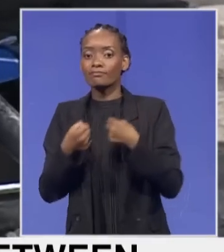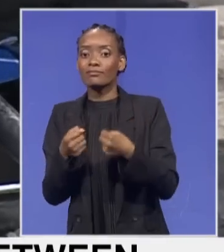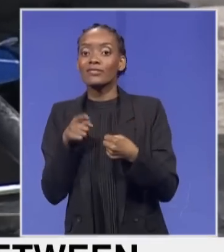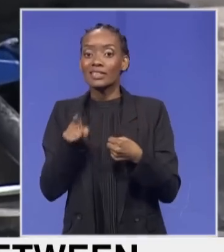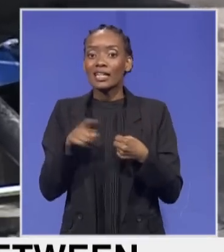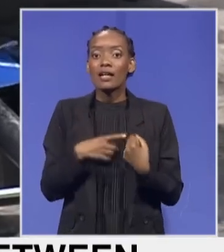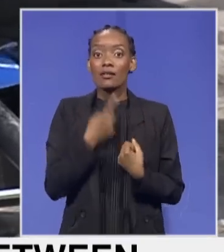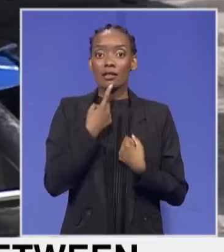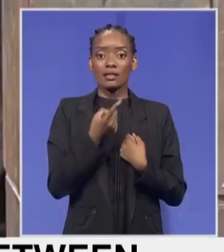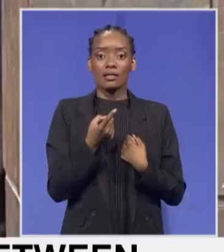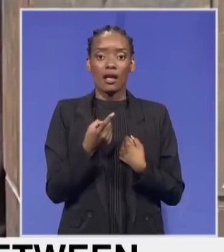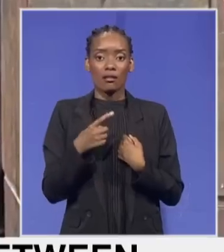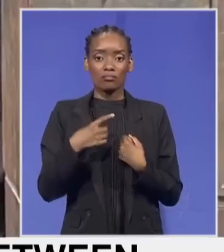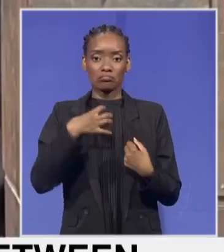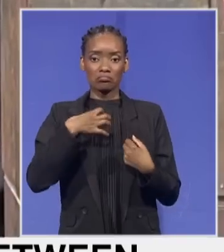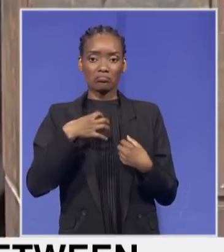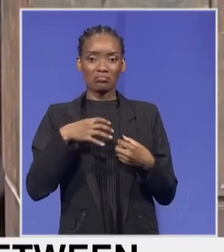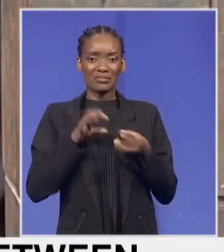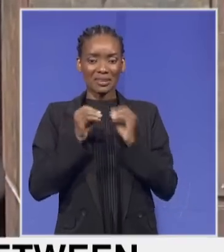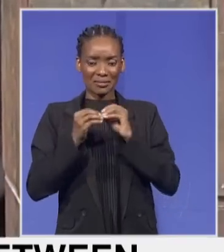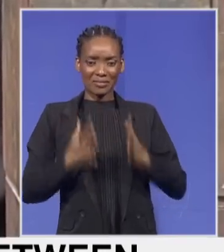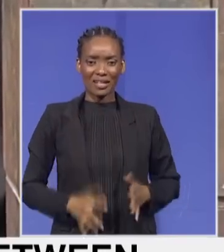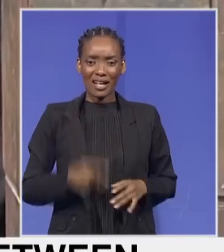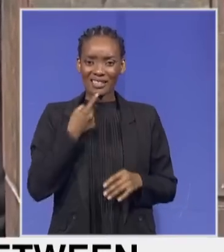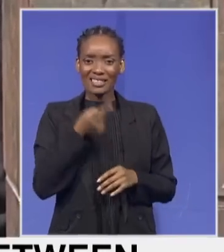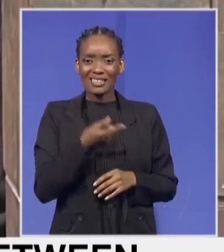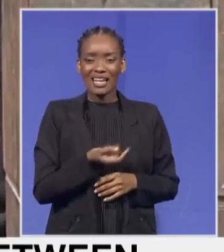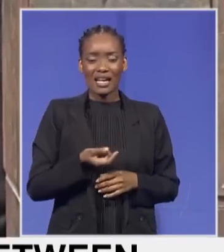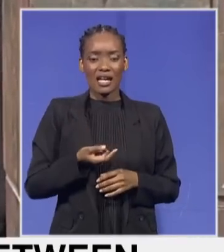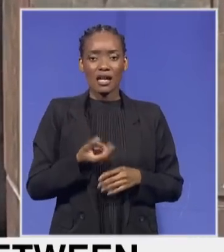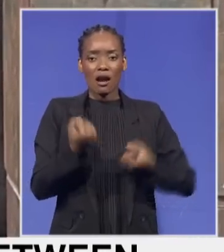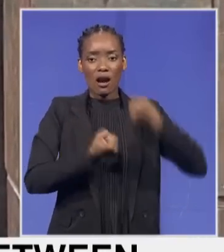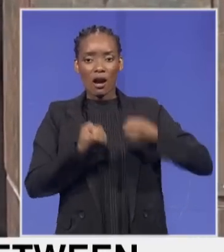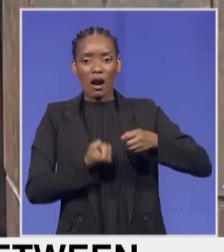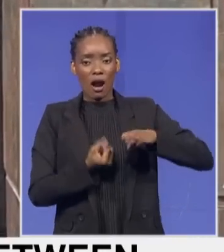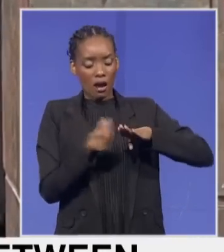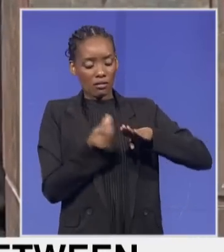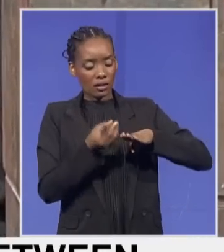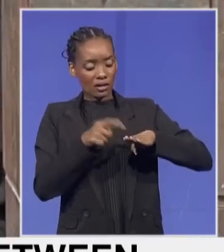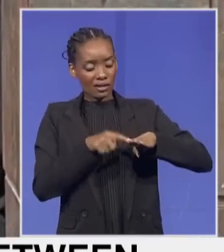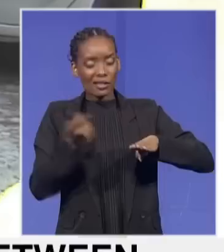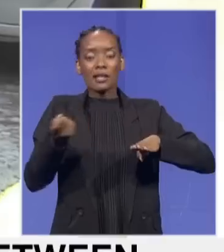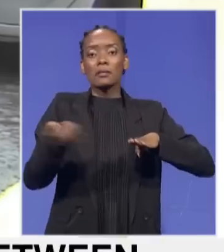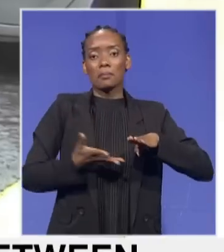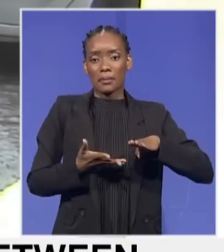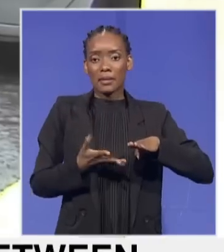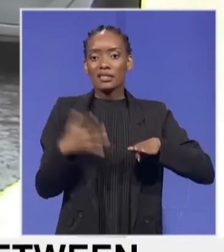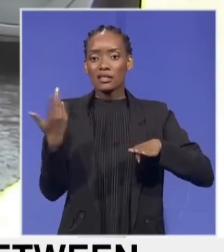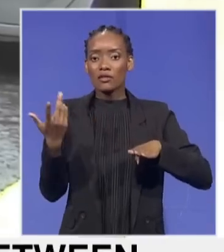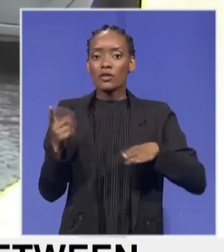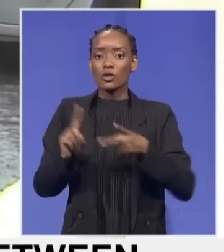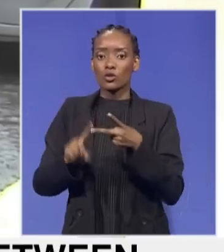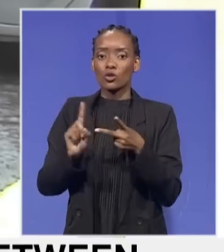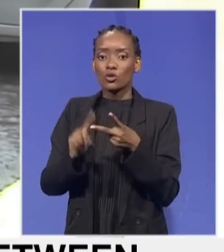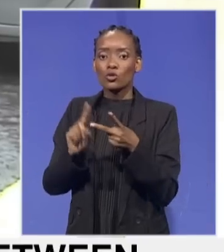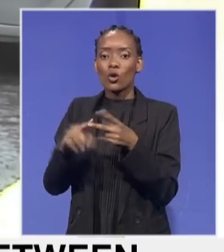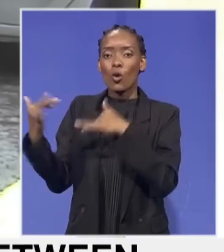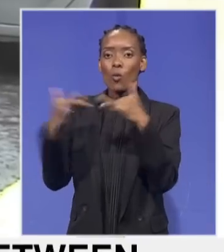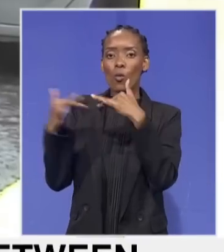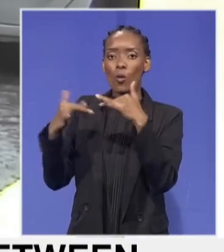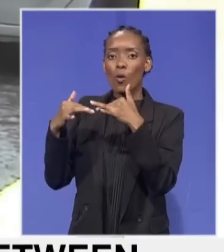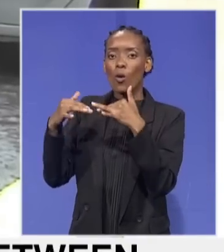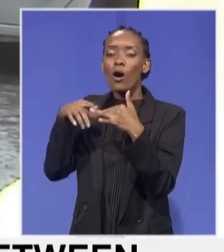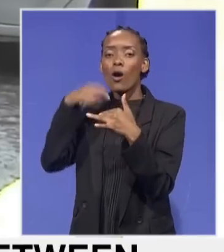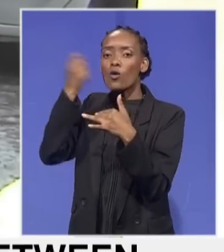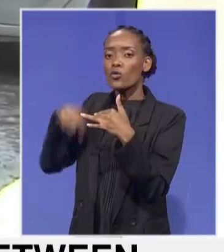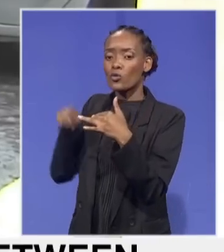price of spare parts. This is as a result of shortages of spare parts and the effects of the war in Ukraine on supply chains. Faith Mlambo